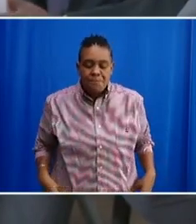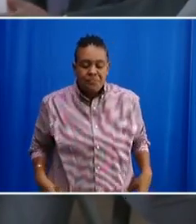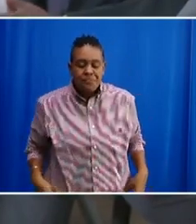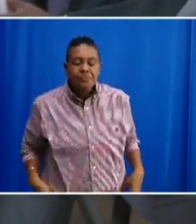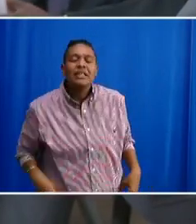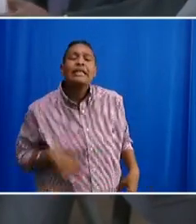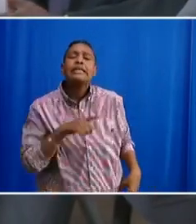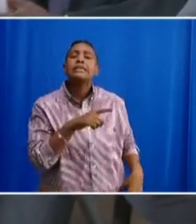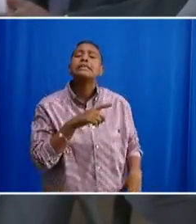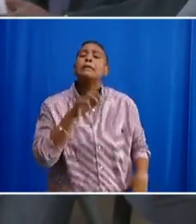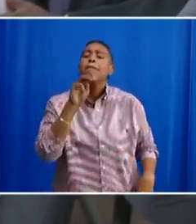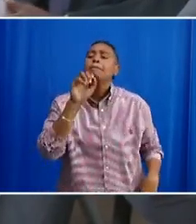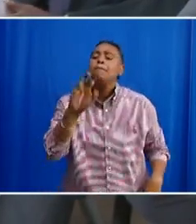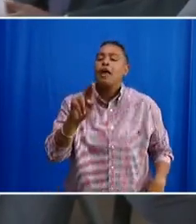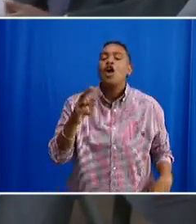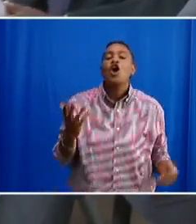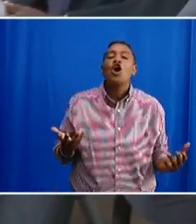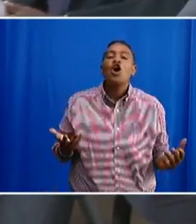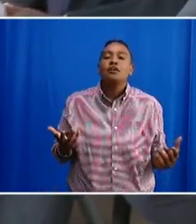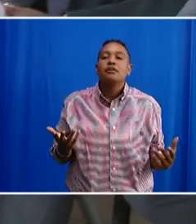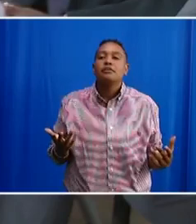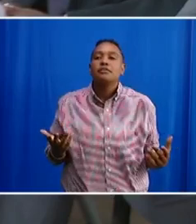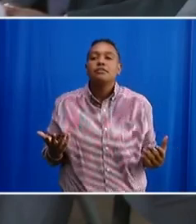His Worship the Mayor,